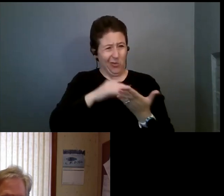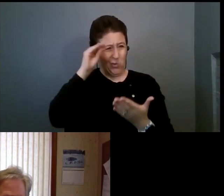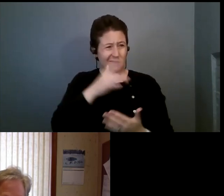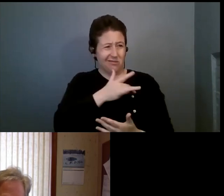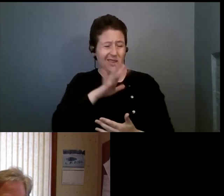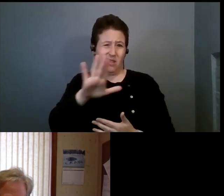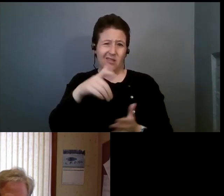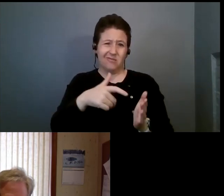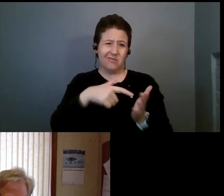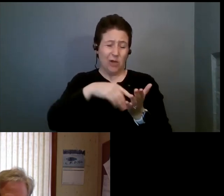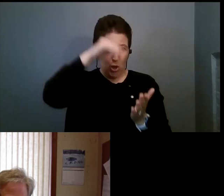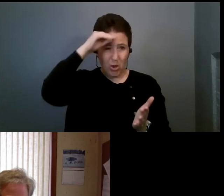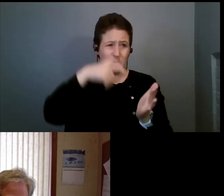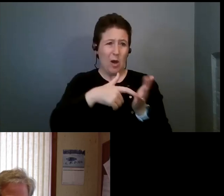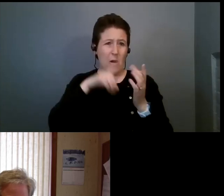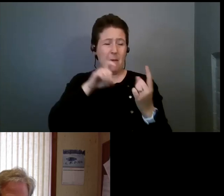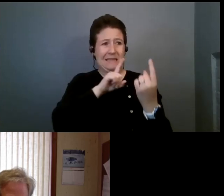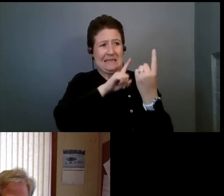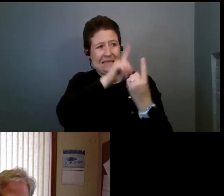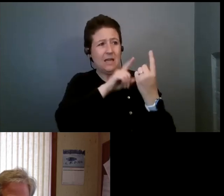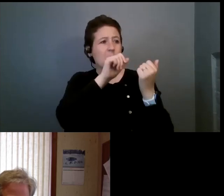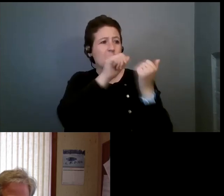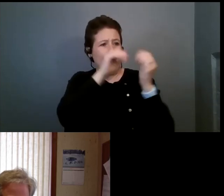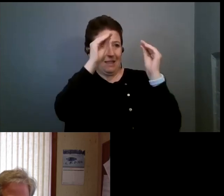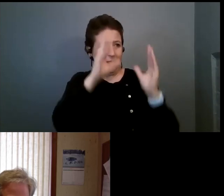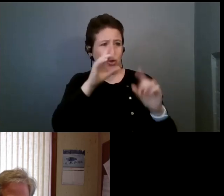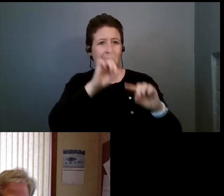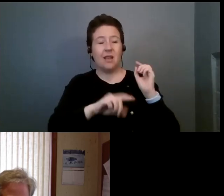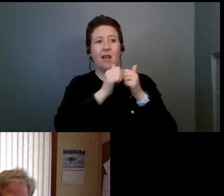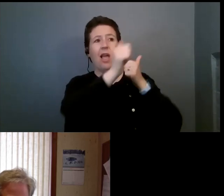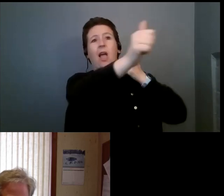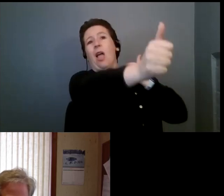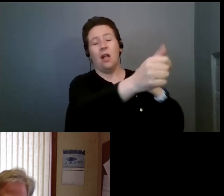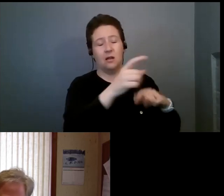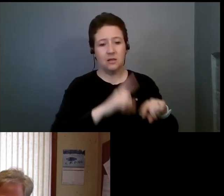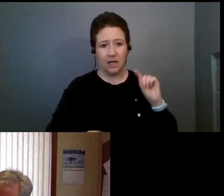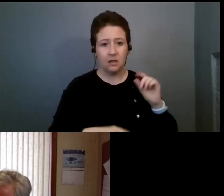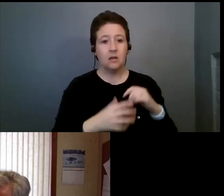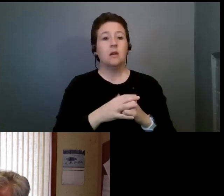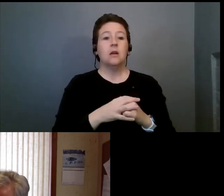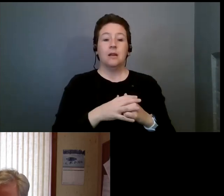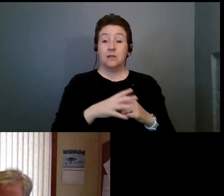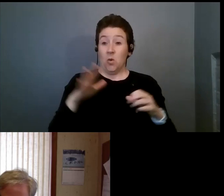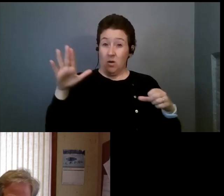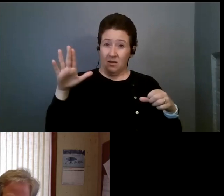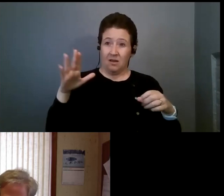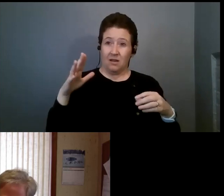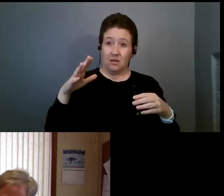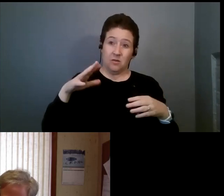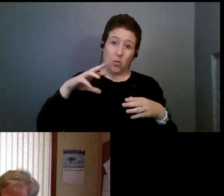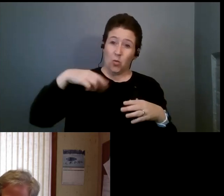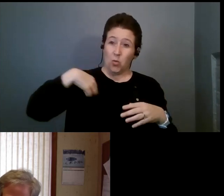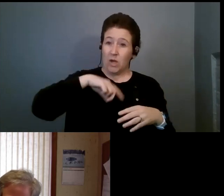with in-person instruction. So the numbers are incomplete right now. We have a number